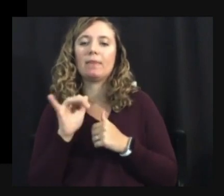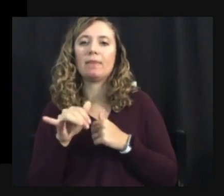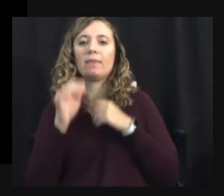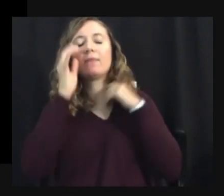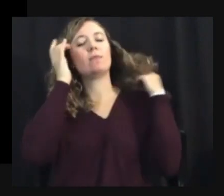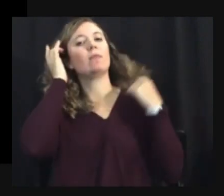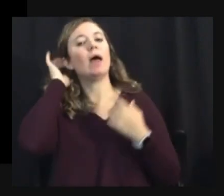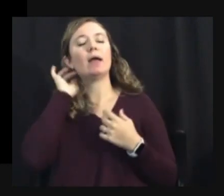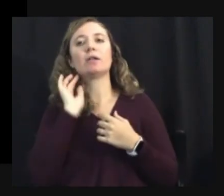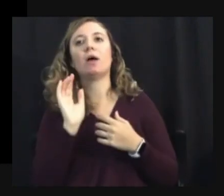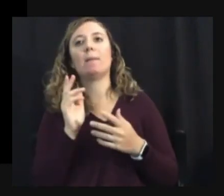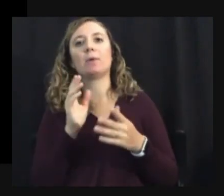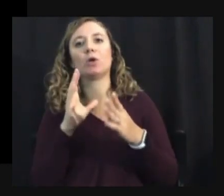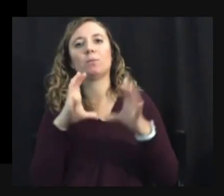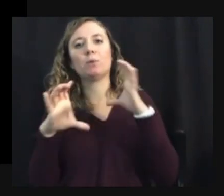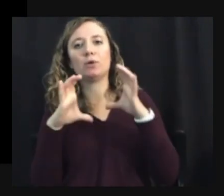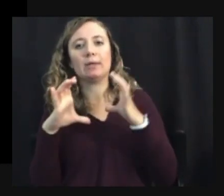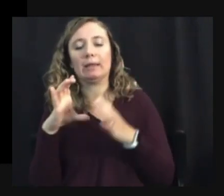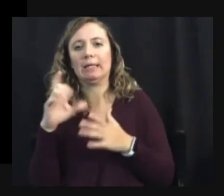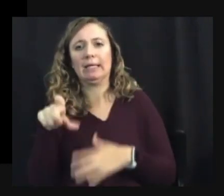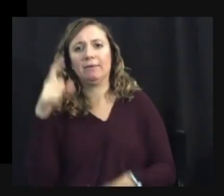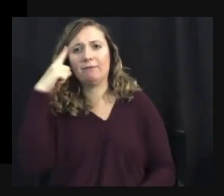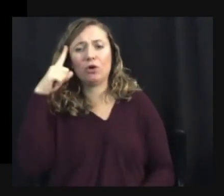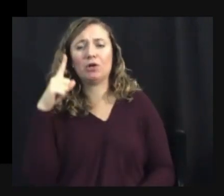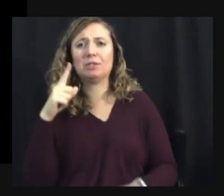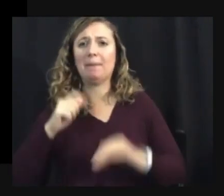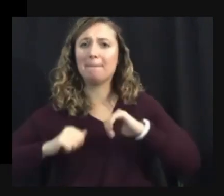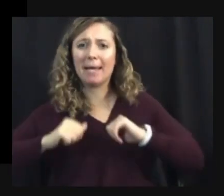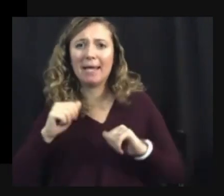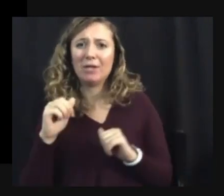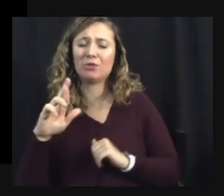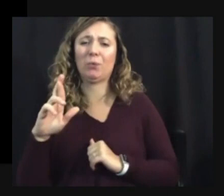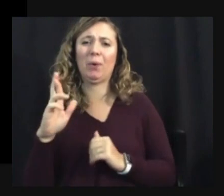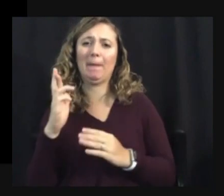break, or just telling you, look,